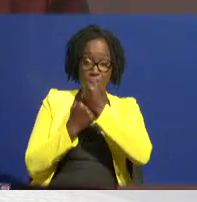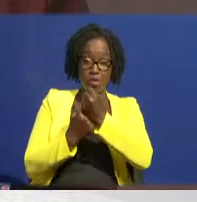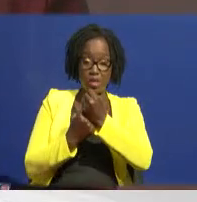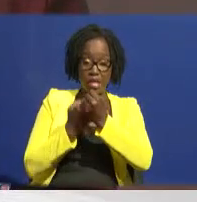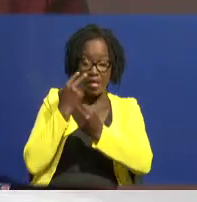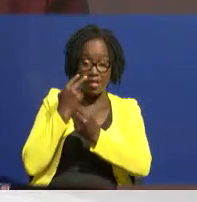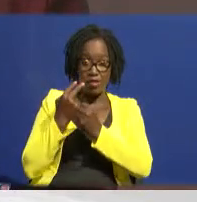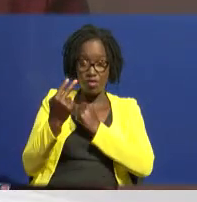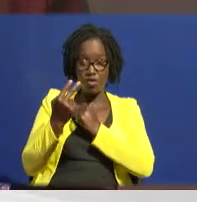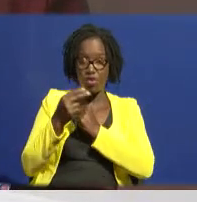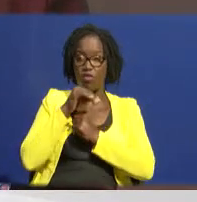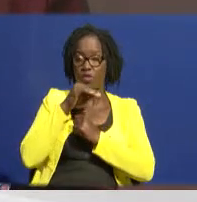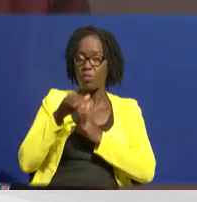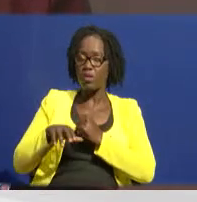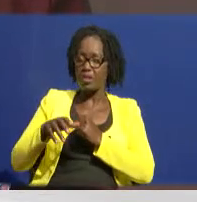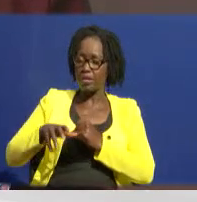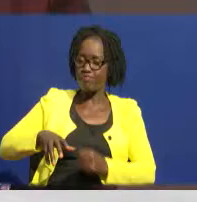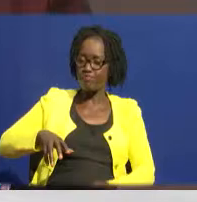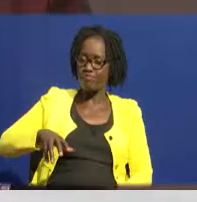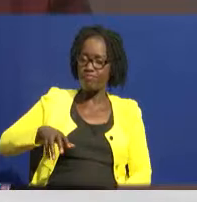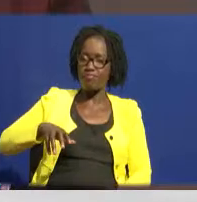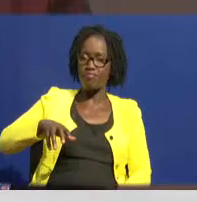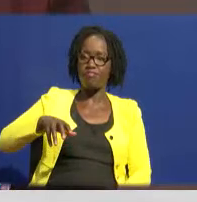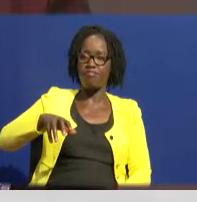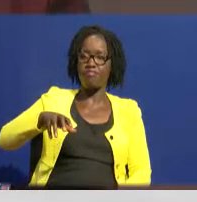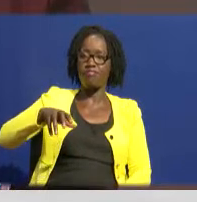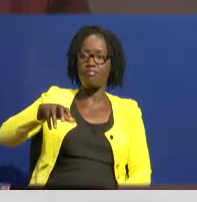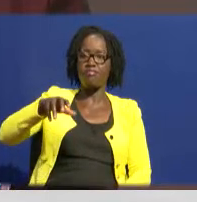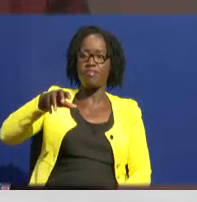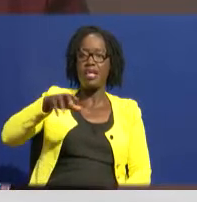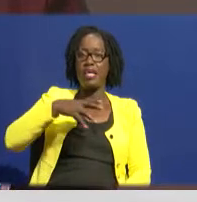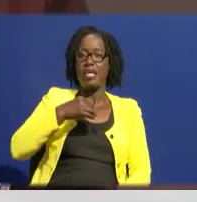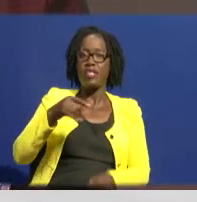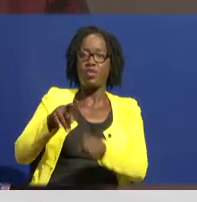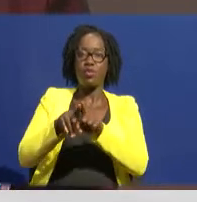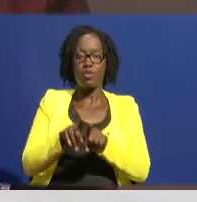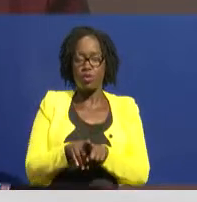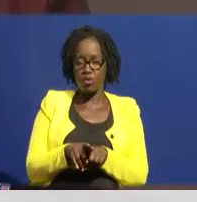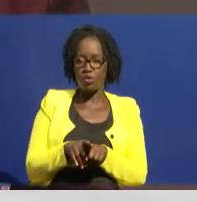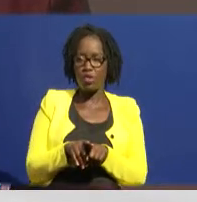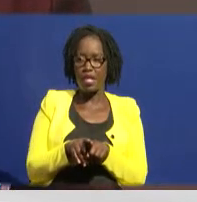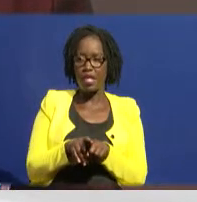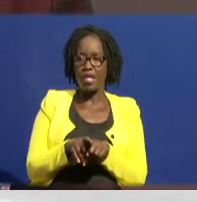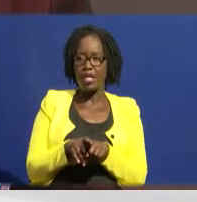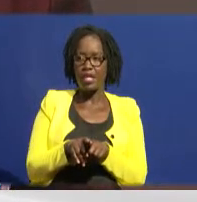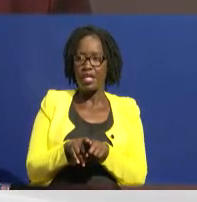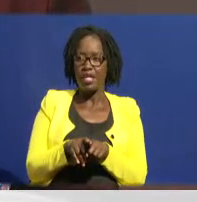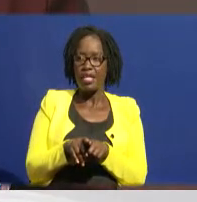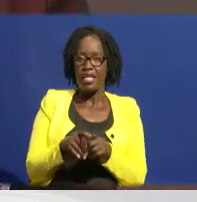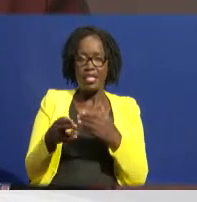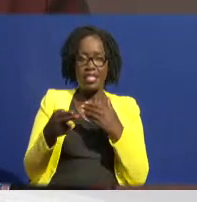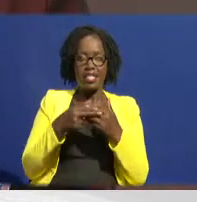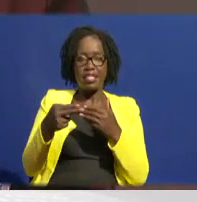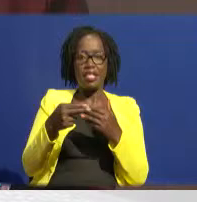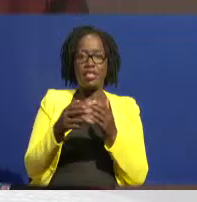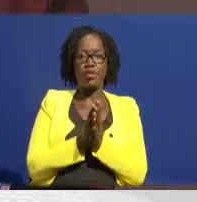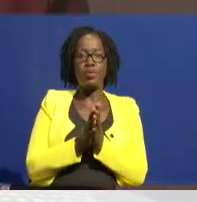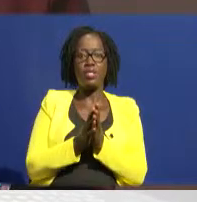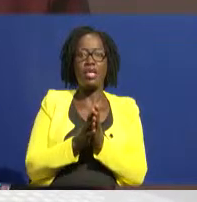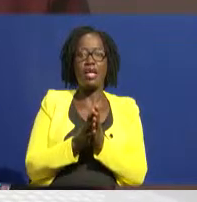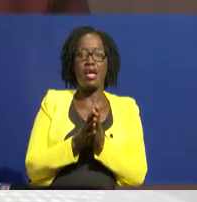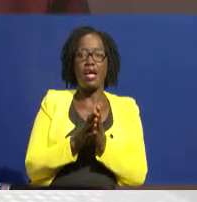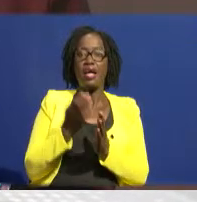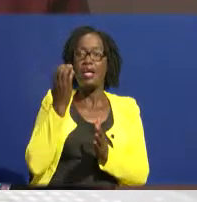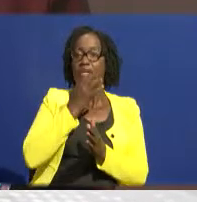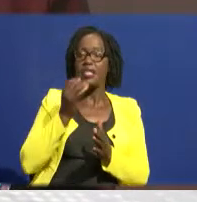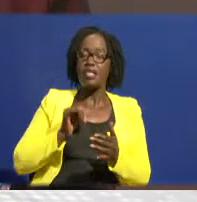a boy child, raising them up. Mm-hmm. And we have also we are also in touch with the Second Lady.